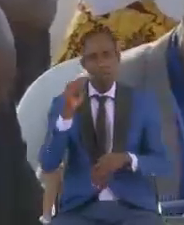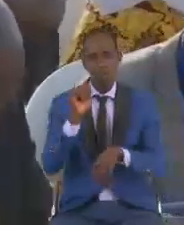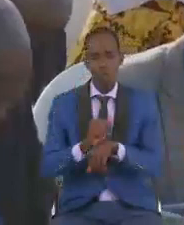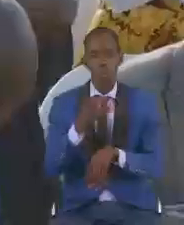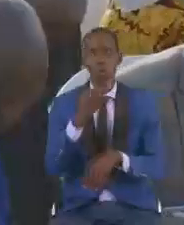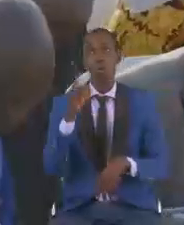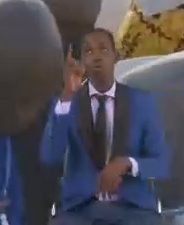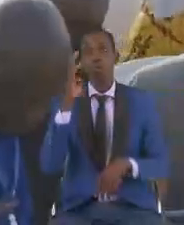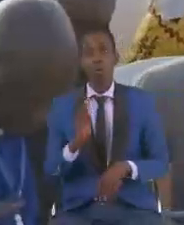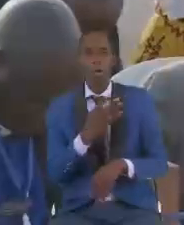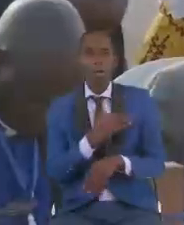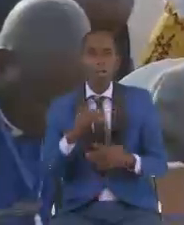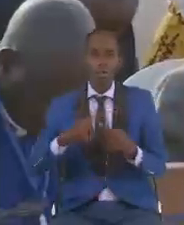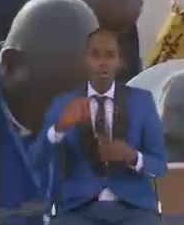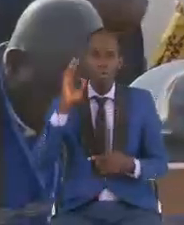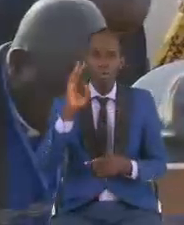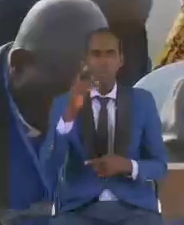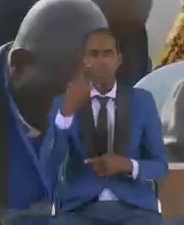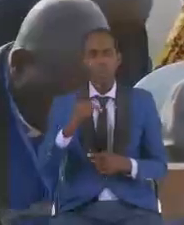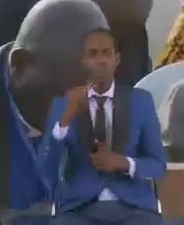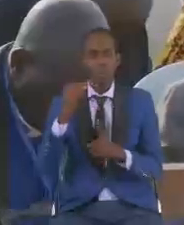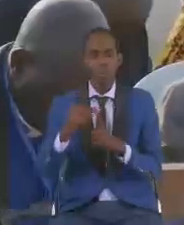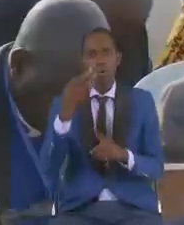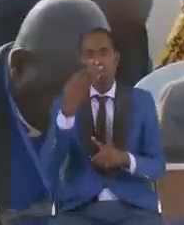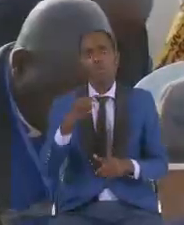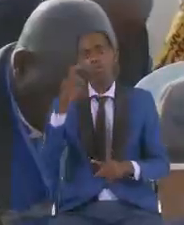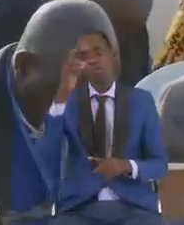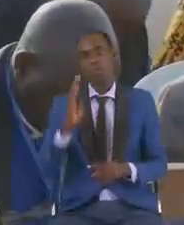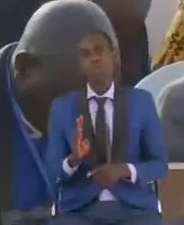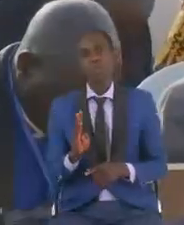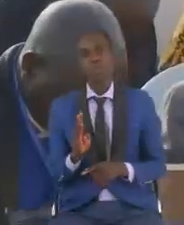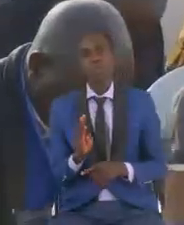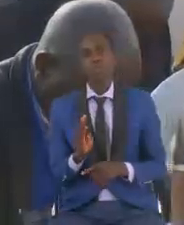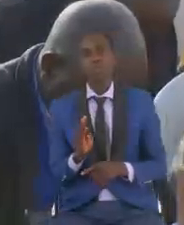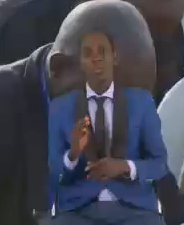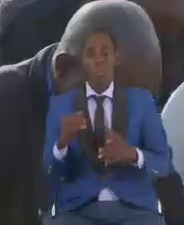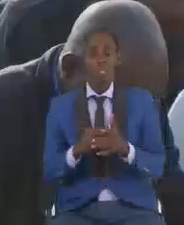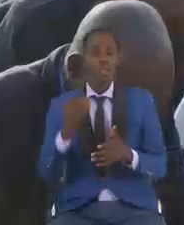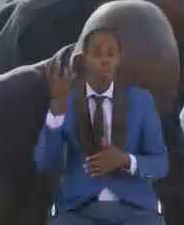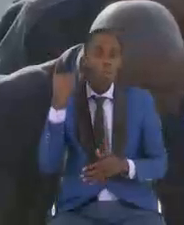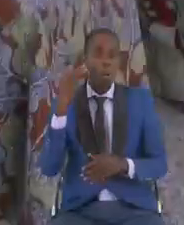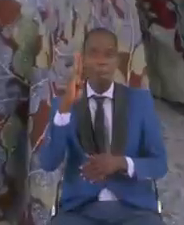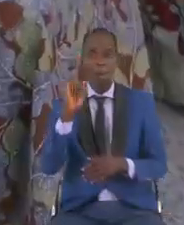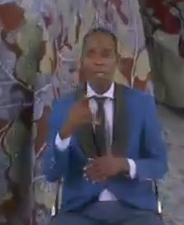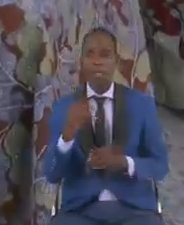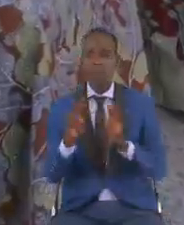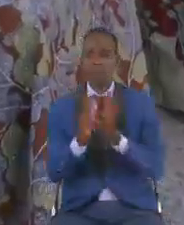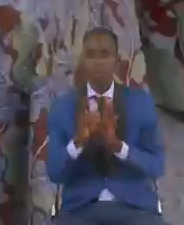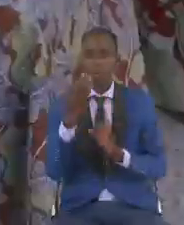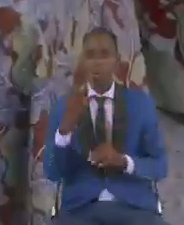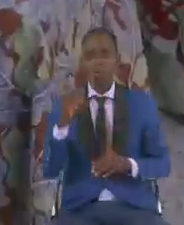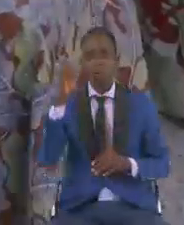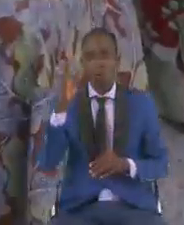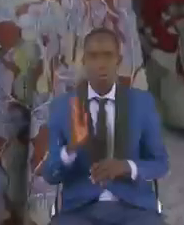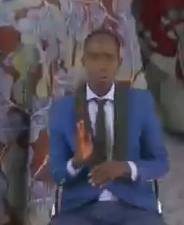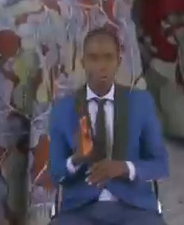and to preach the word of God. It was by the will of God,